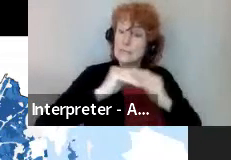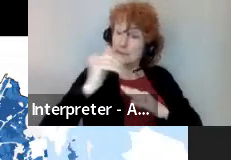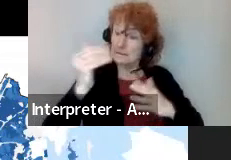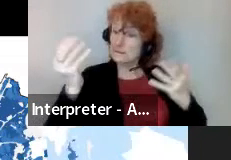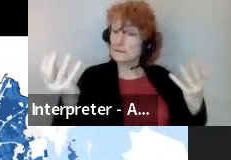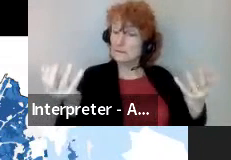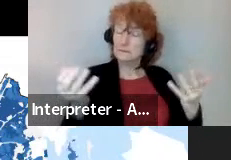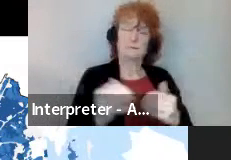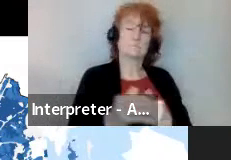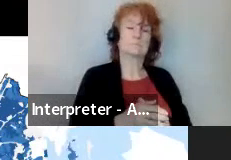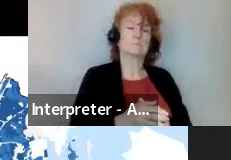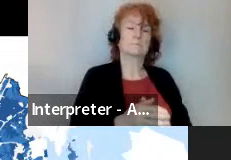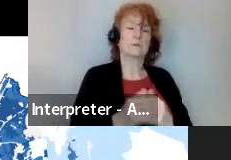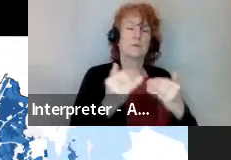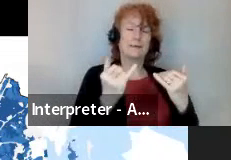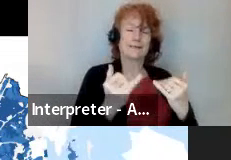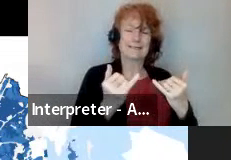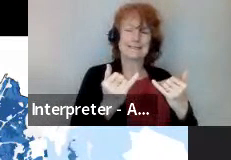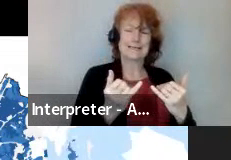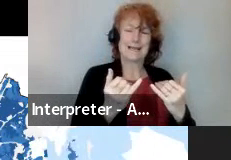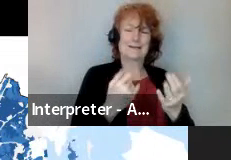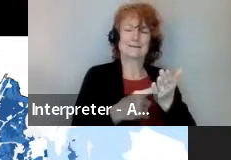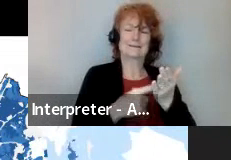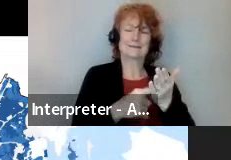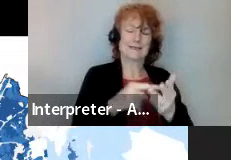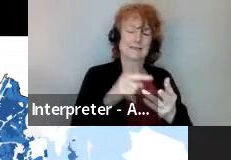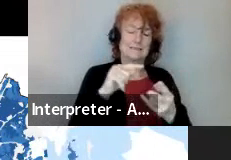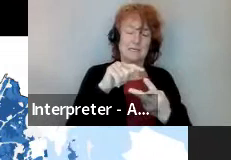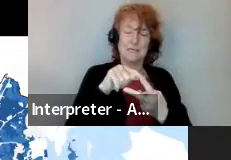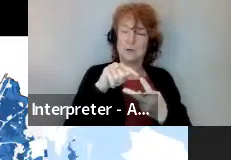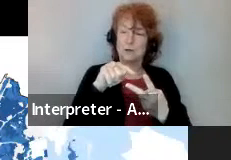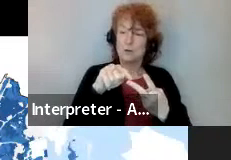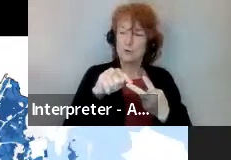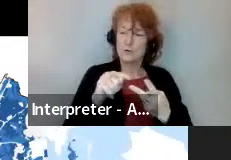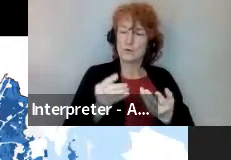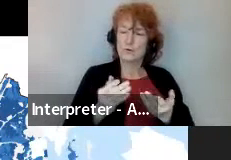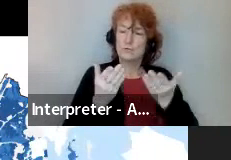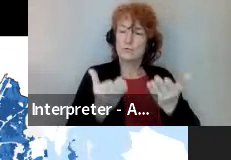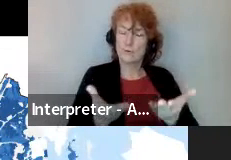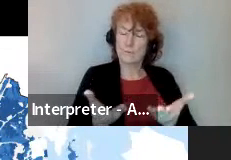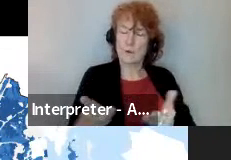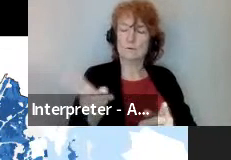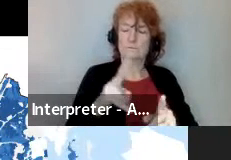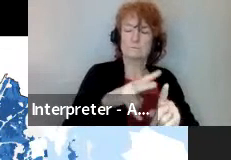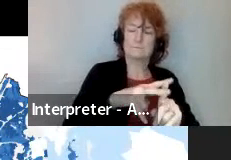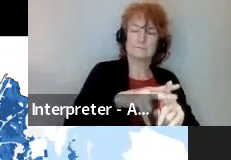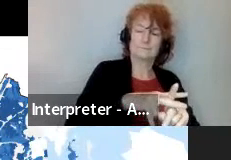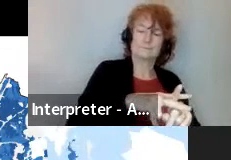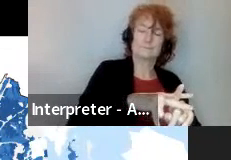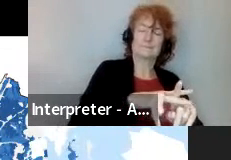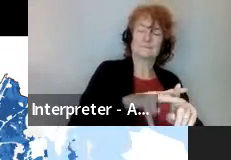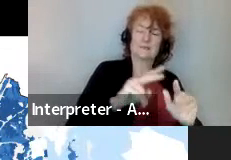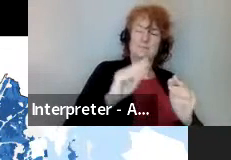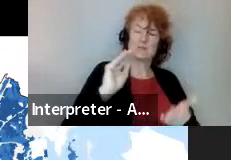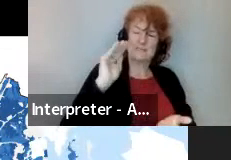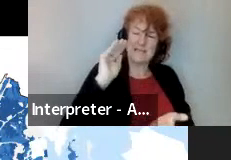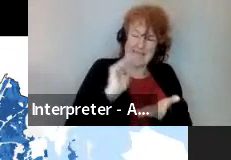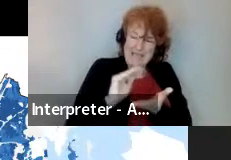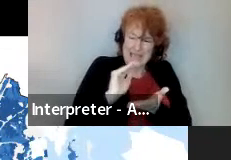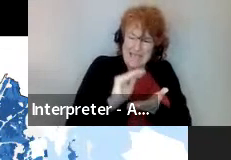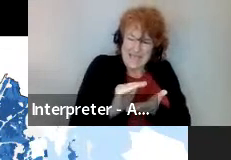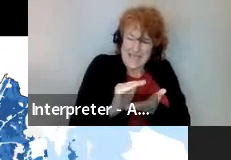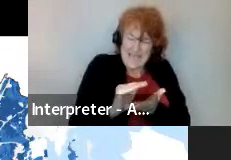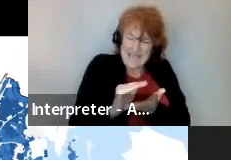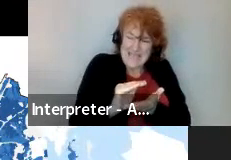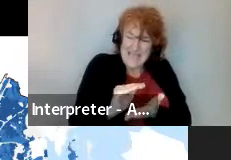So tonight, we'll be talking about two proposals applicable in our low-density areas, or the areas with R1 to R5 zoning districts.